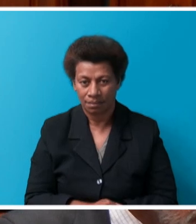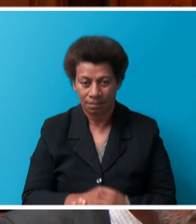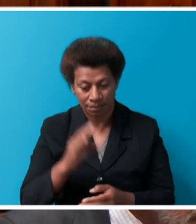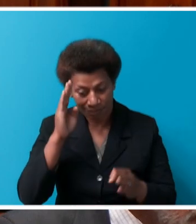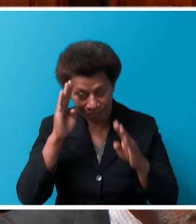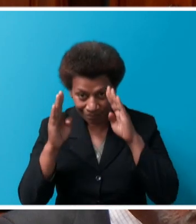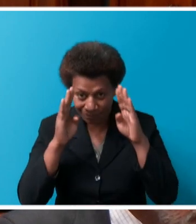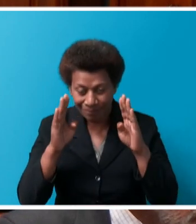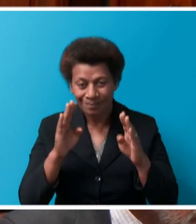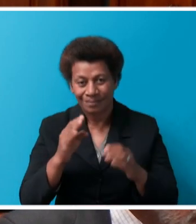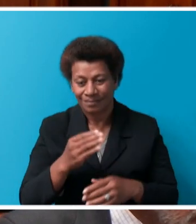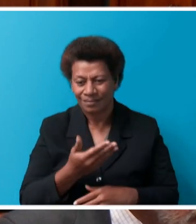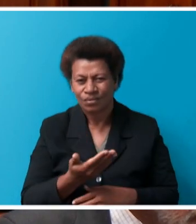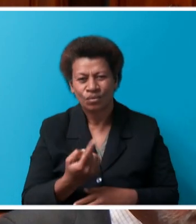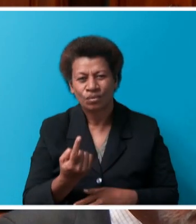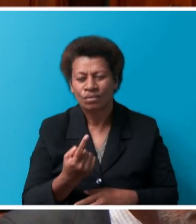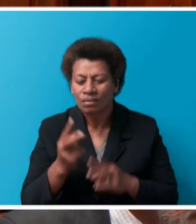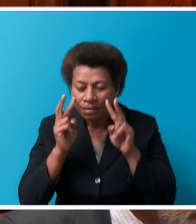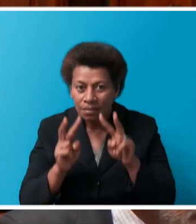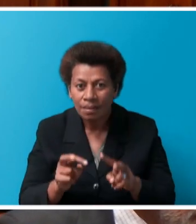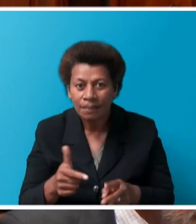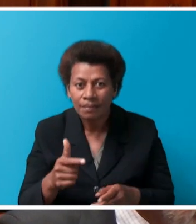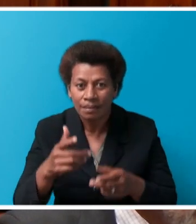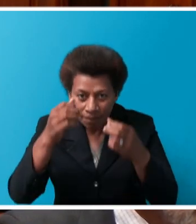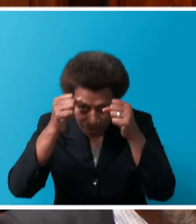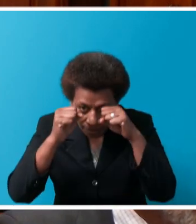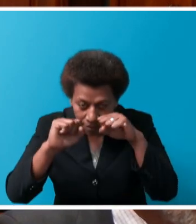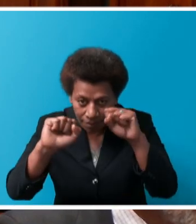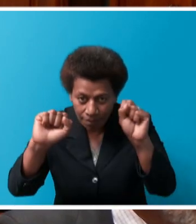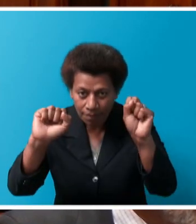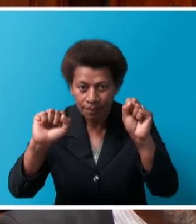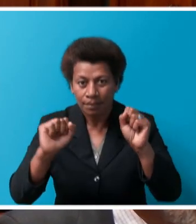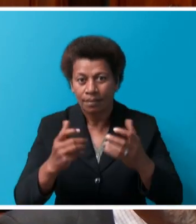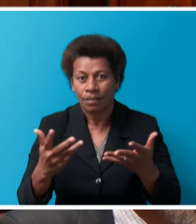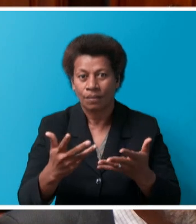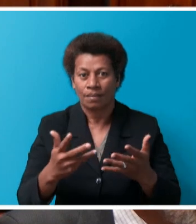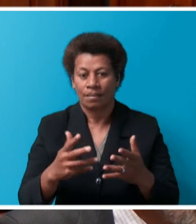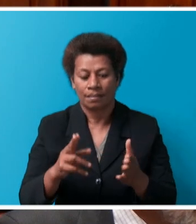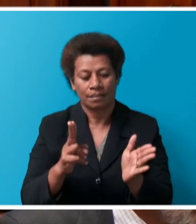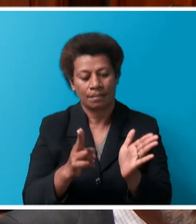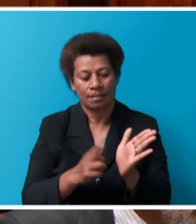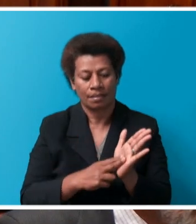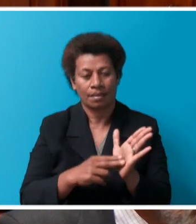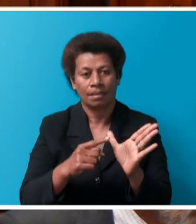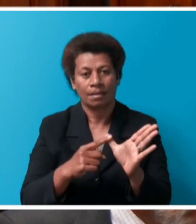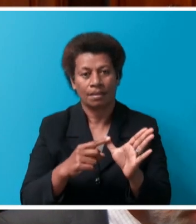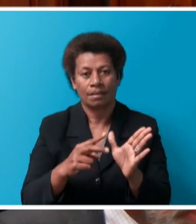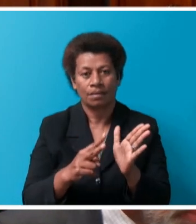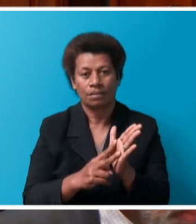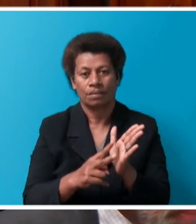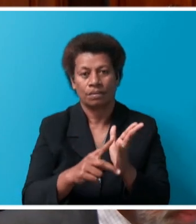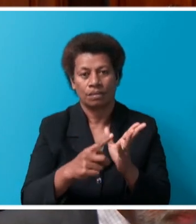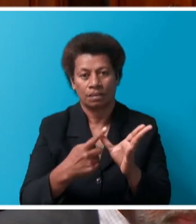susu manu susumbul makau mai na dolo na ya take na osa. Kamuto